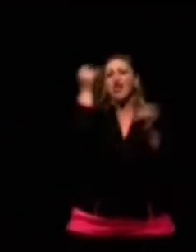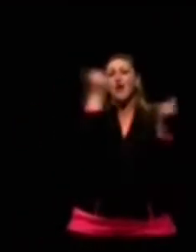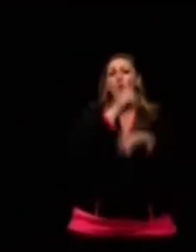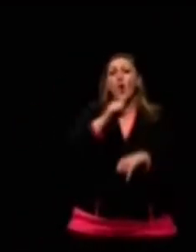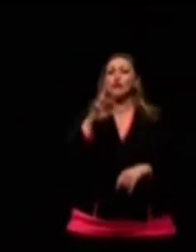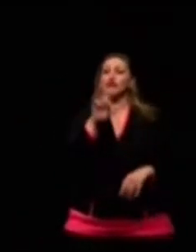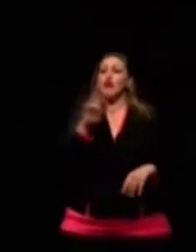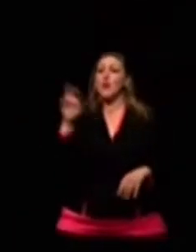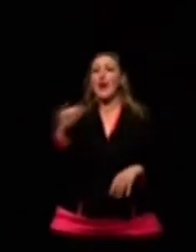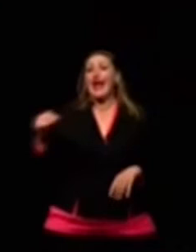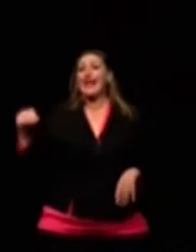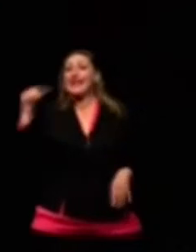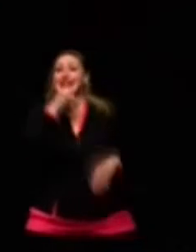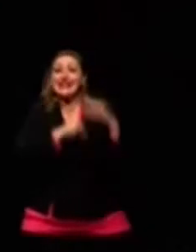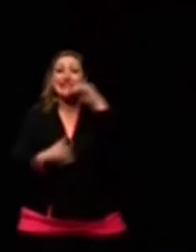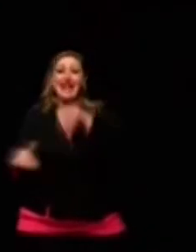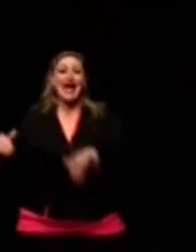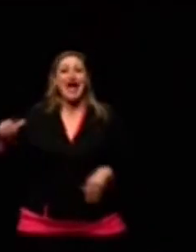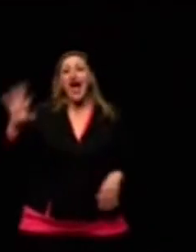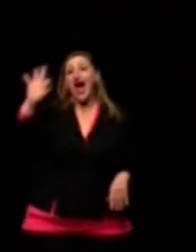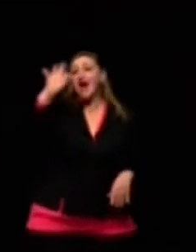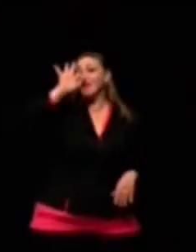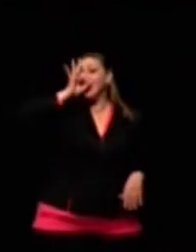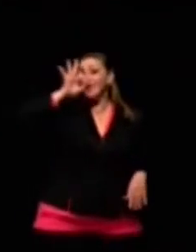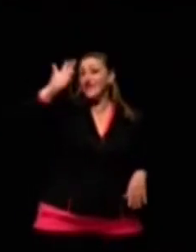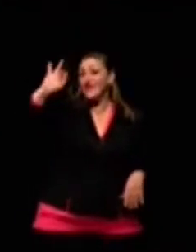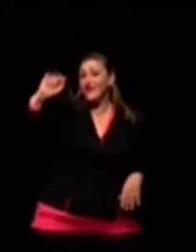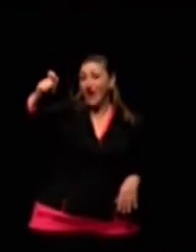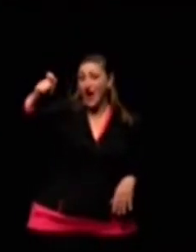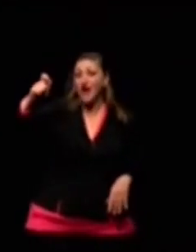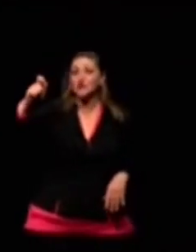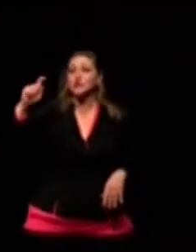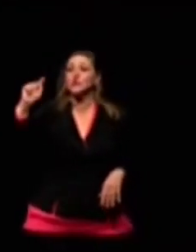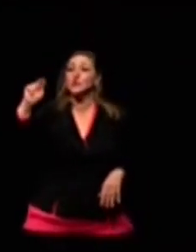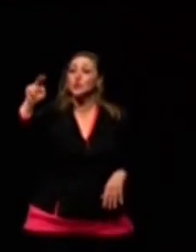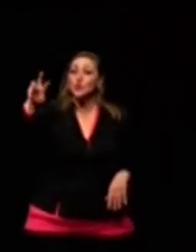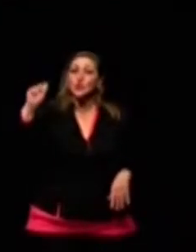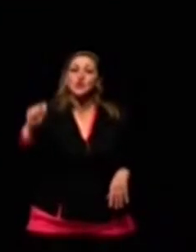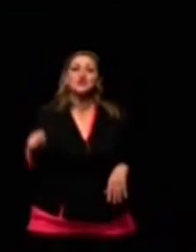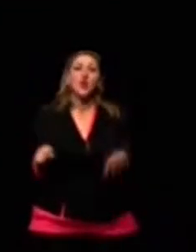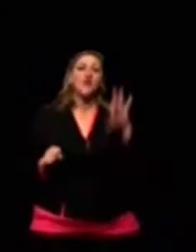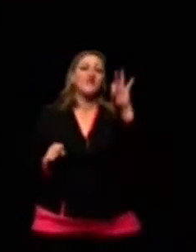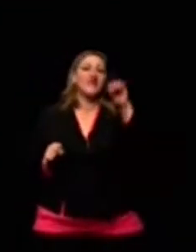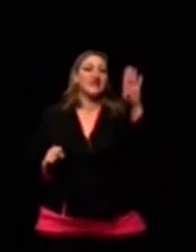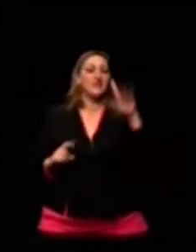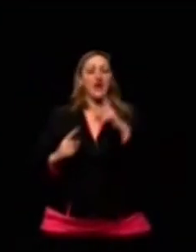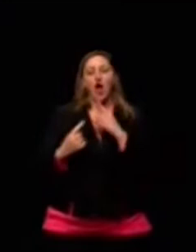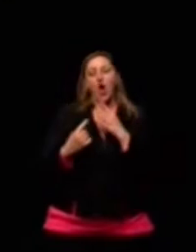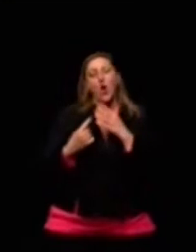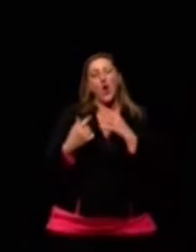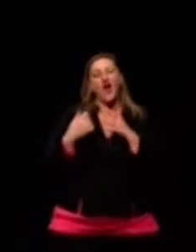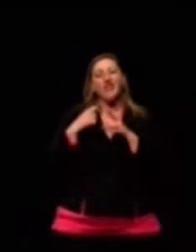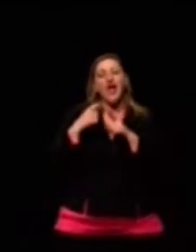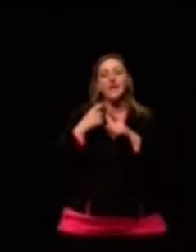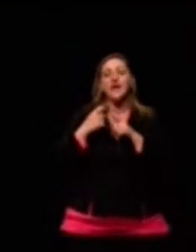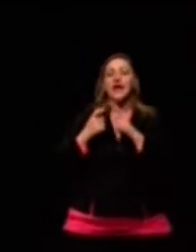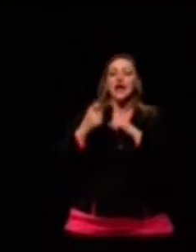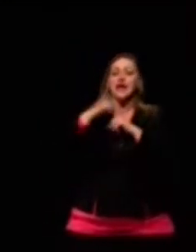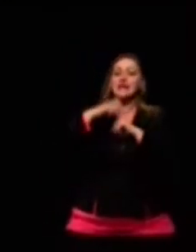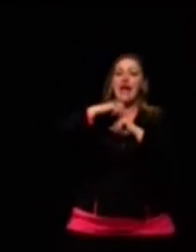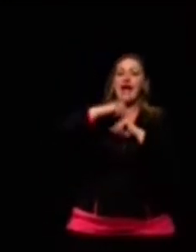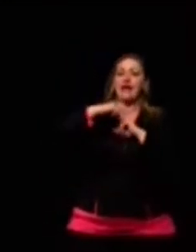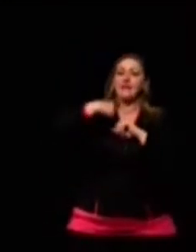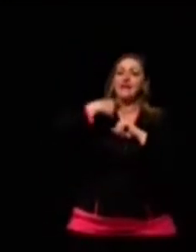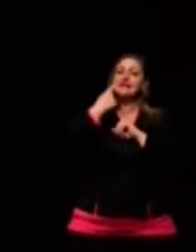lie on Fox or Facebook. By the way, they've been coming after me again lately, in case you might have